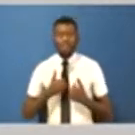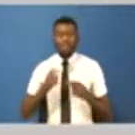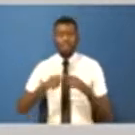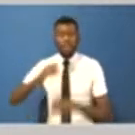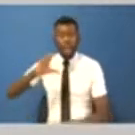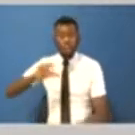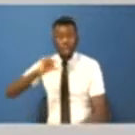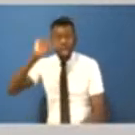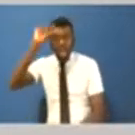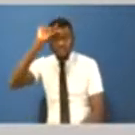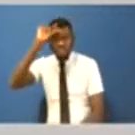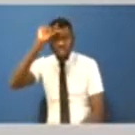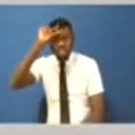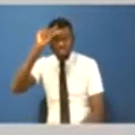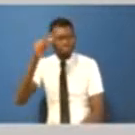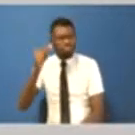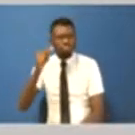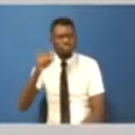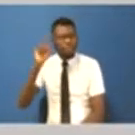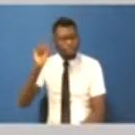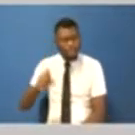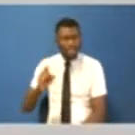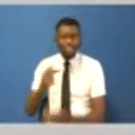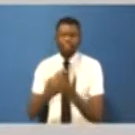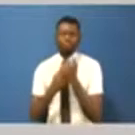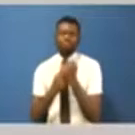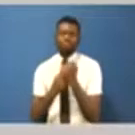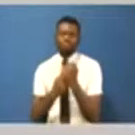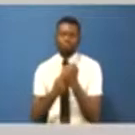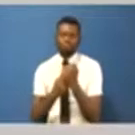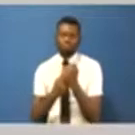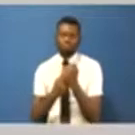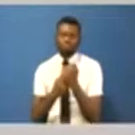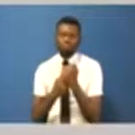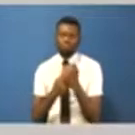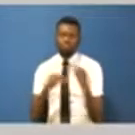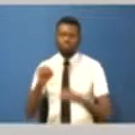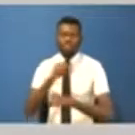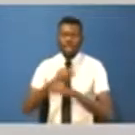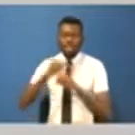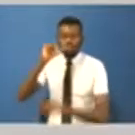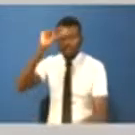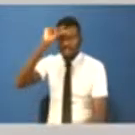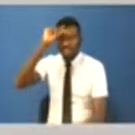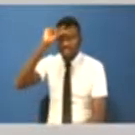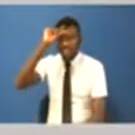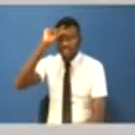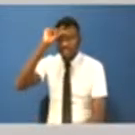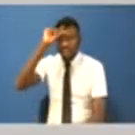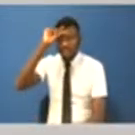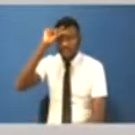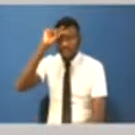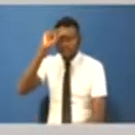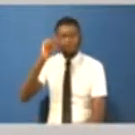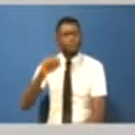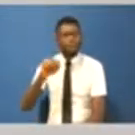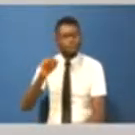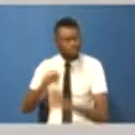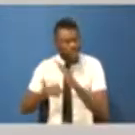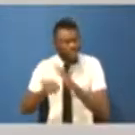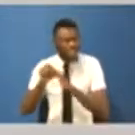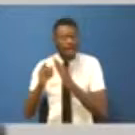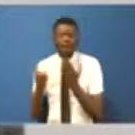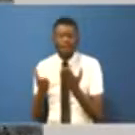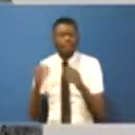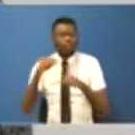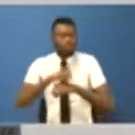governor to involve to be in partnership with the national government to build a school so i